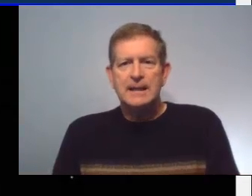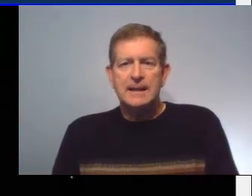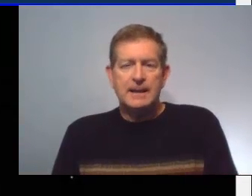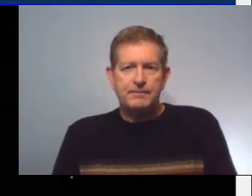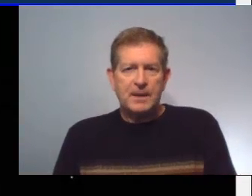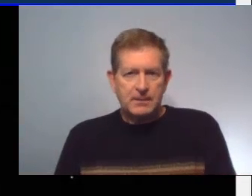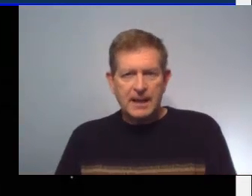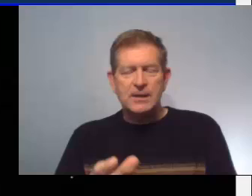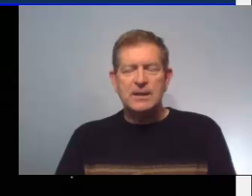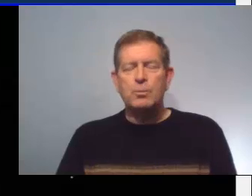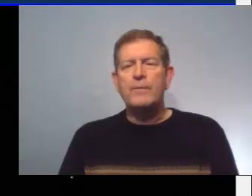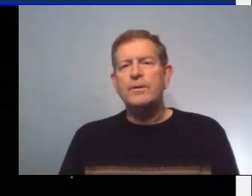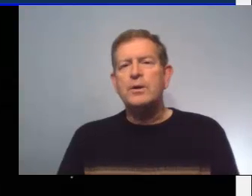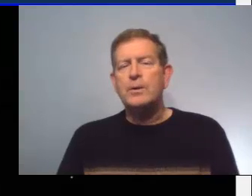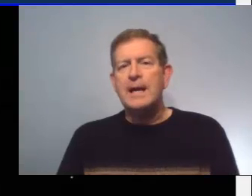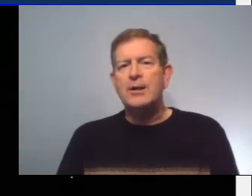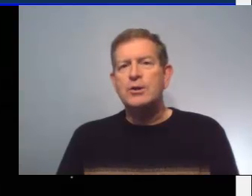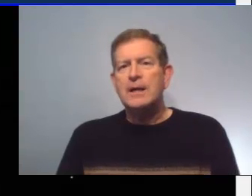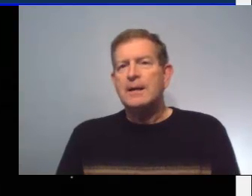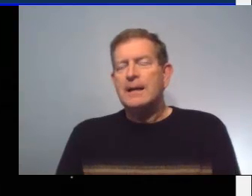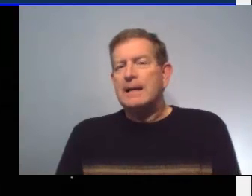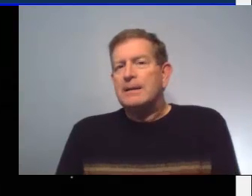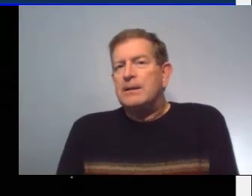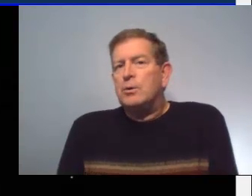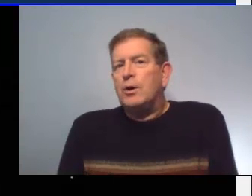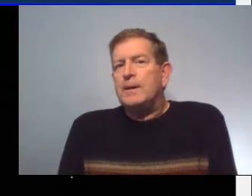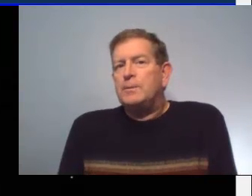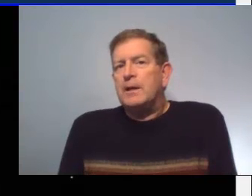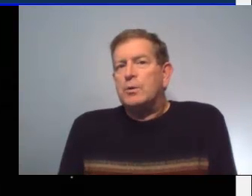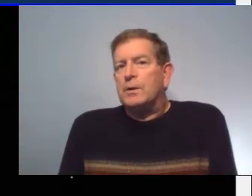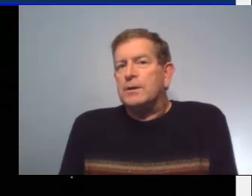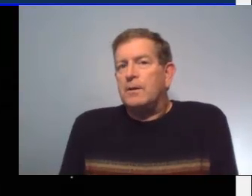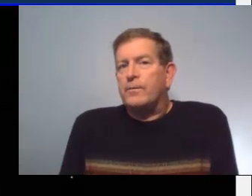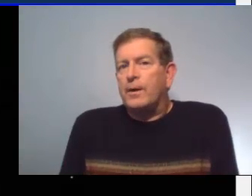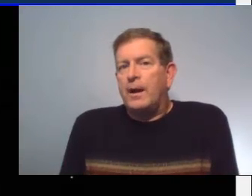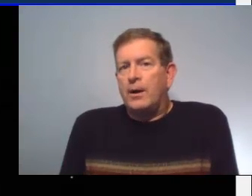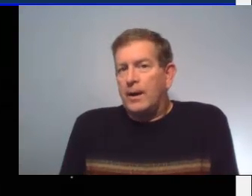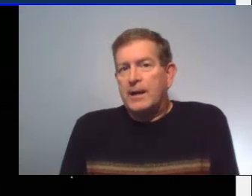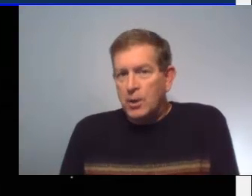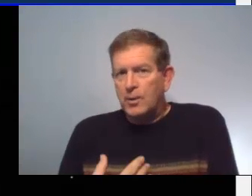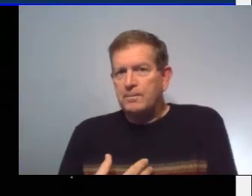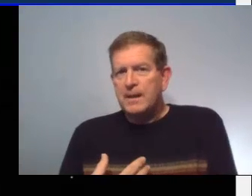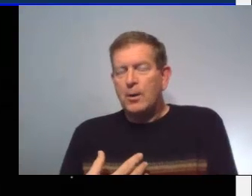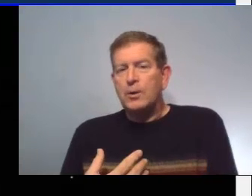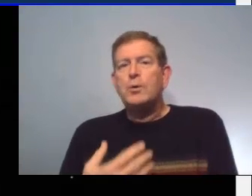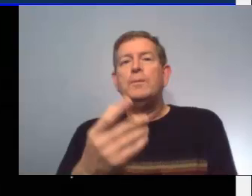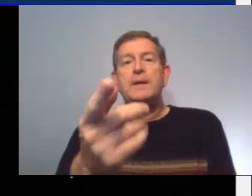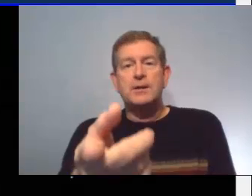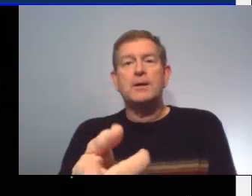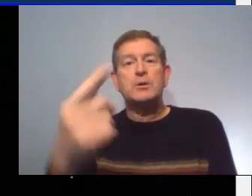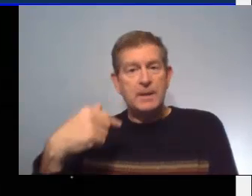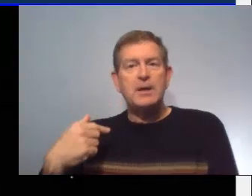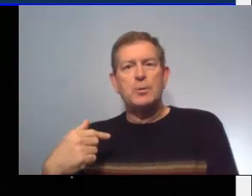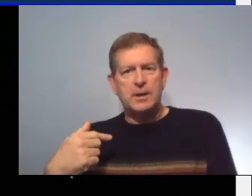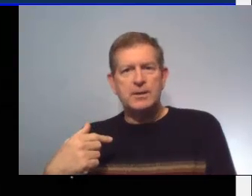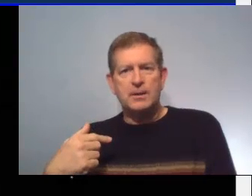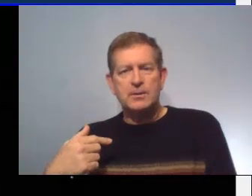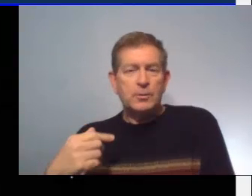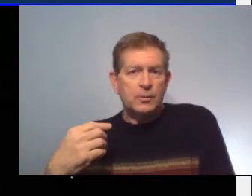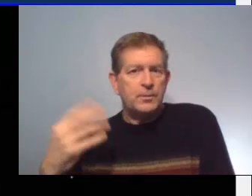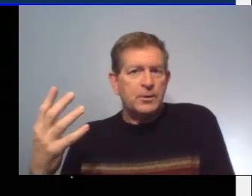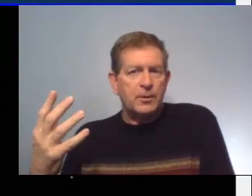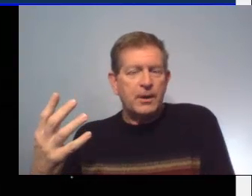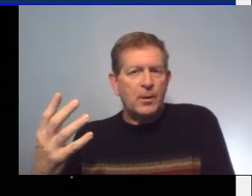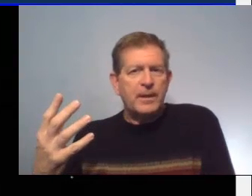student, like I said, a roughly your age. You could be speaking to an adult for all I know, or you could be an adult speaking to an